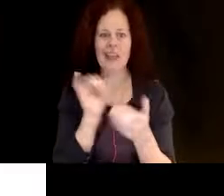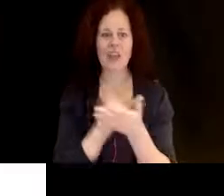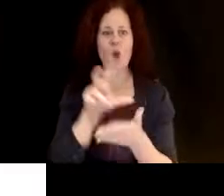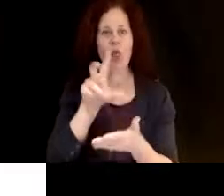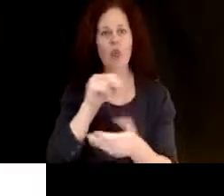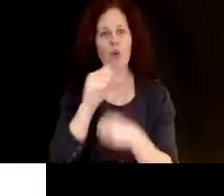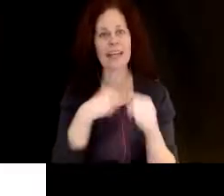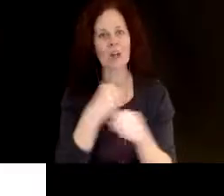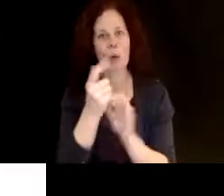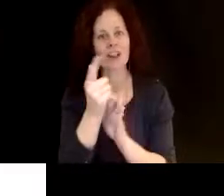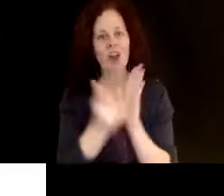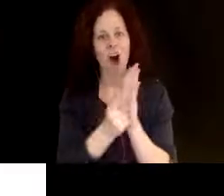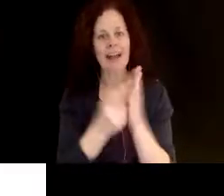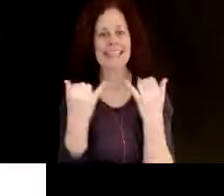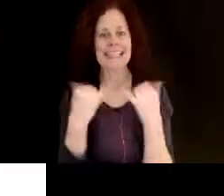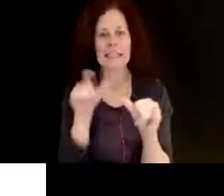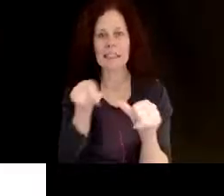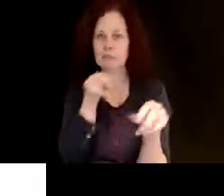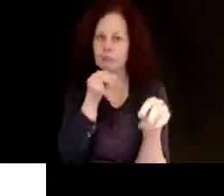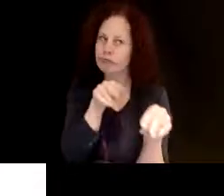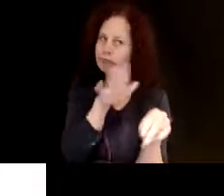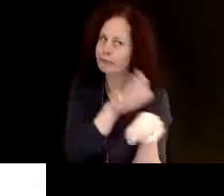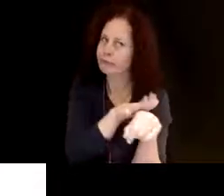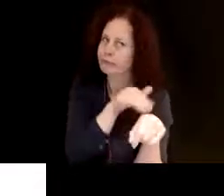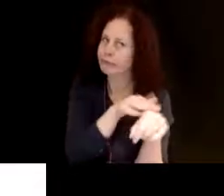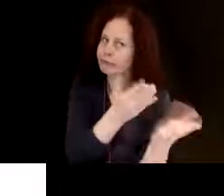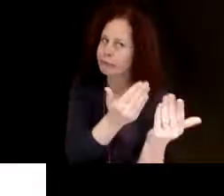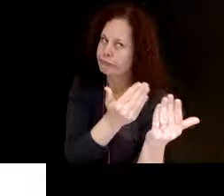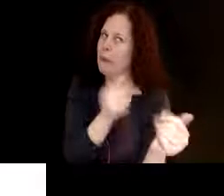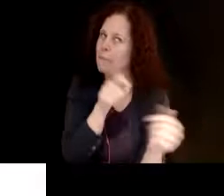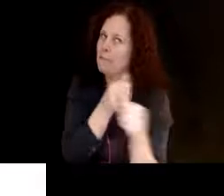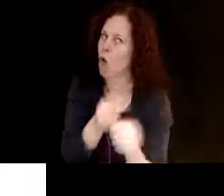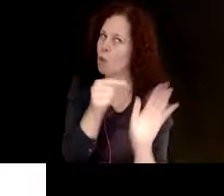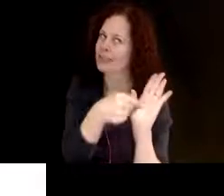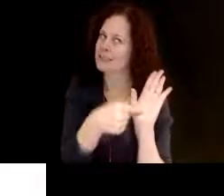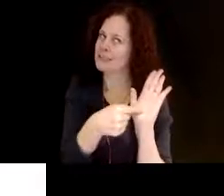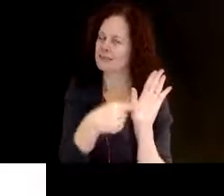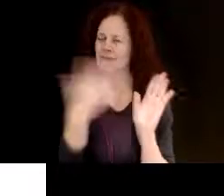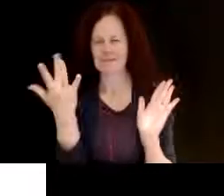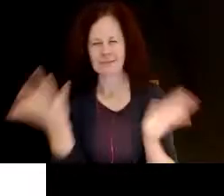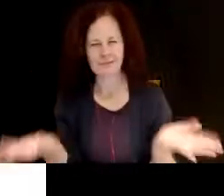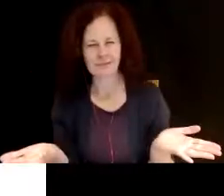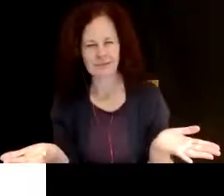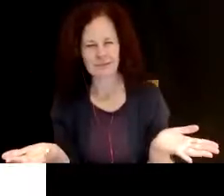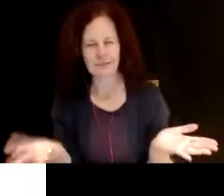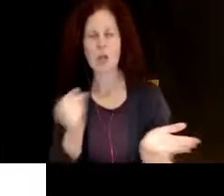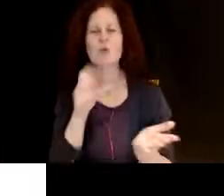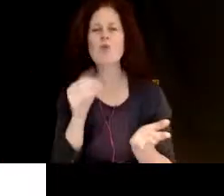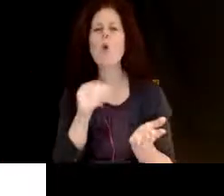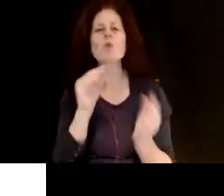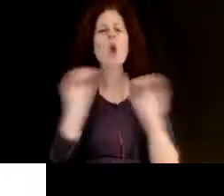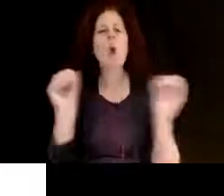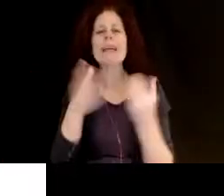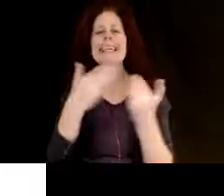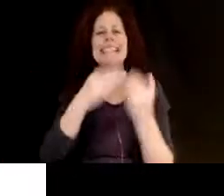being reinforced." So this isn't just about having a speaker with a disability for a one-day event, or even just hiring an